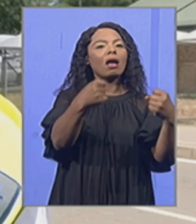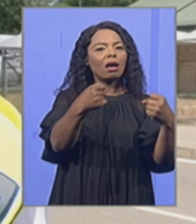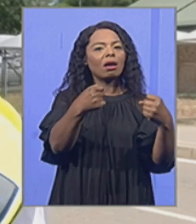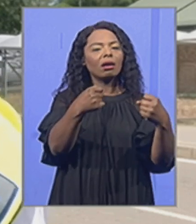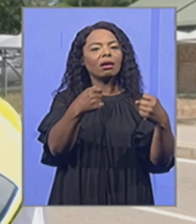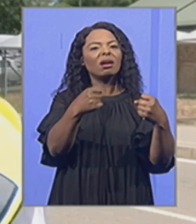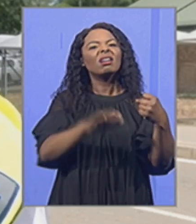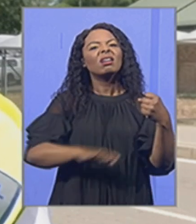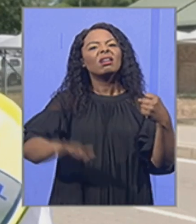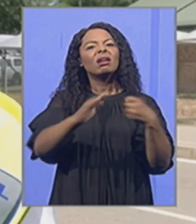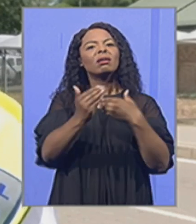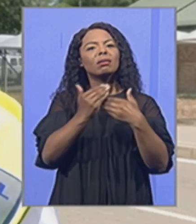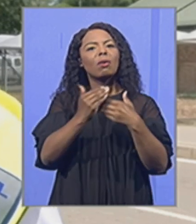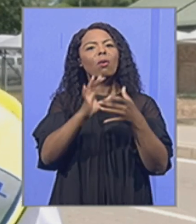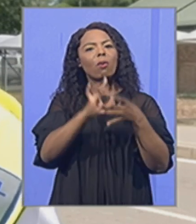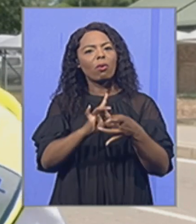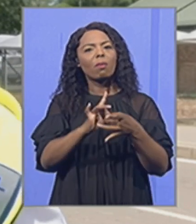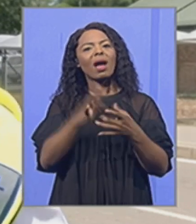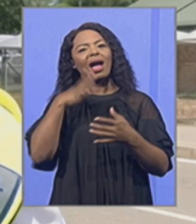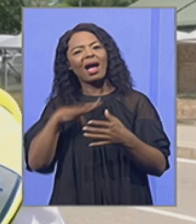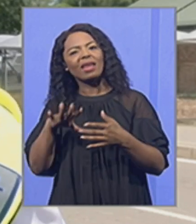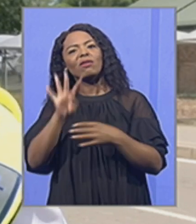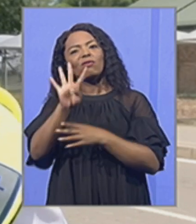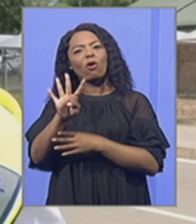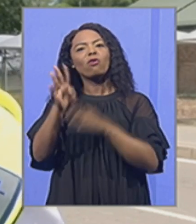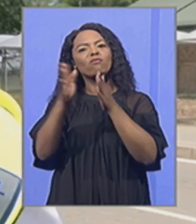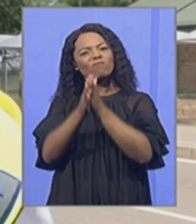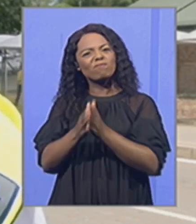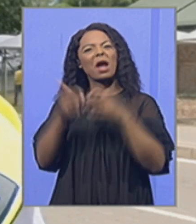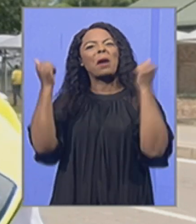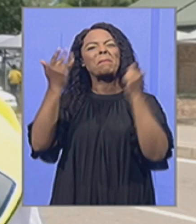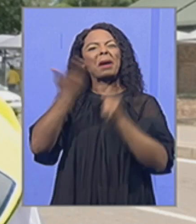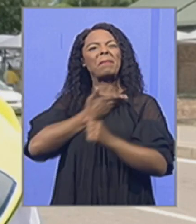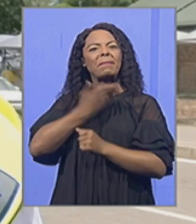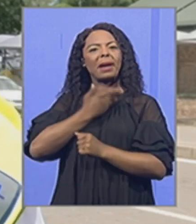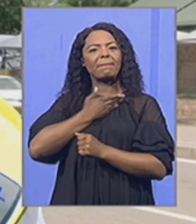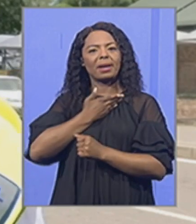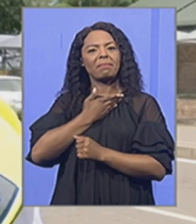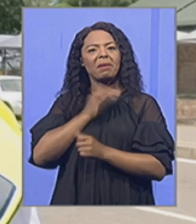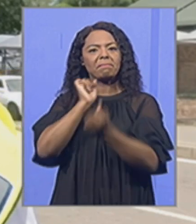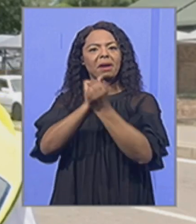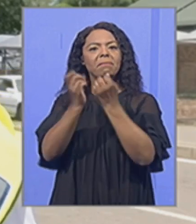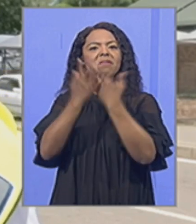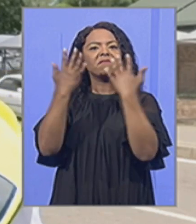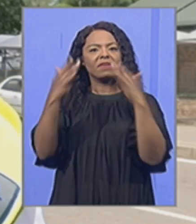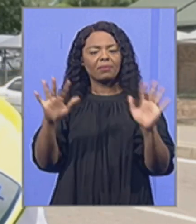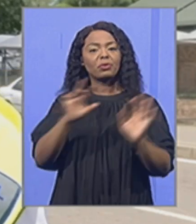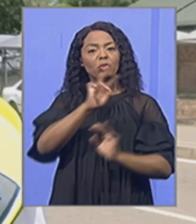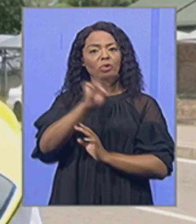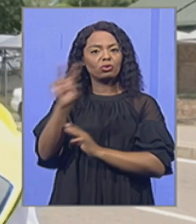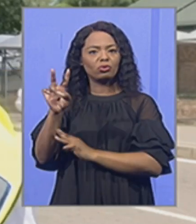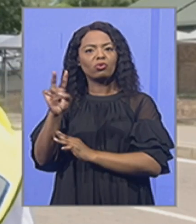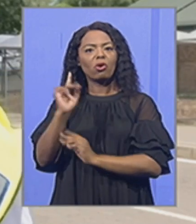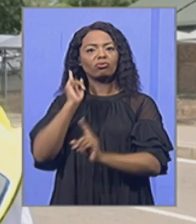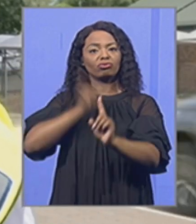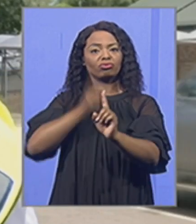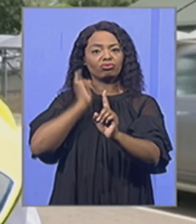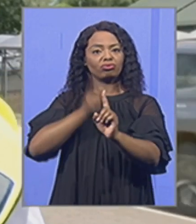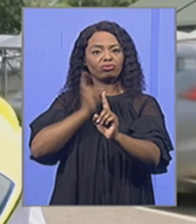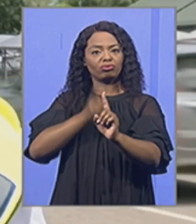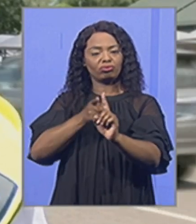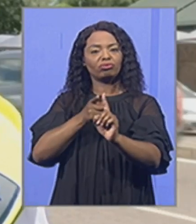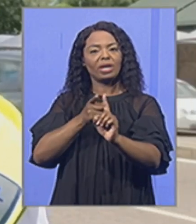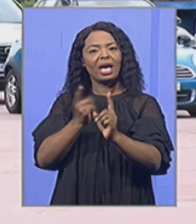but the other 4 was for speeding, excessive speeding. Then we issued about 22 summonses to